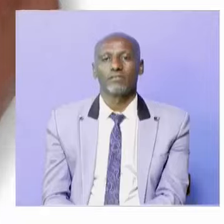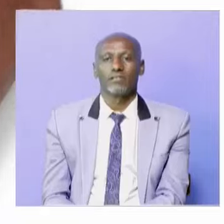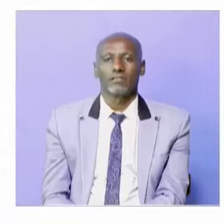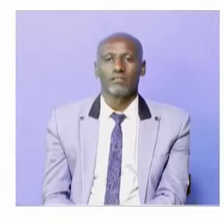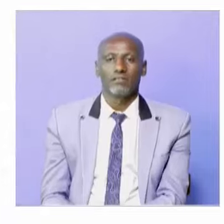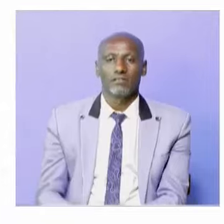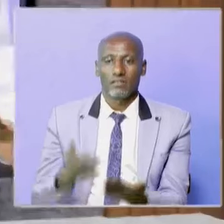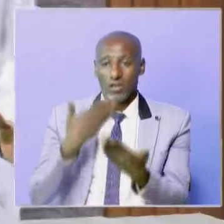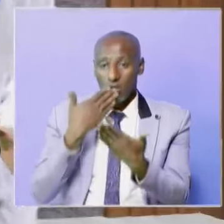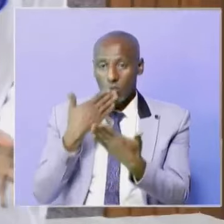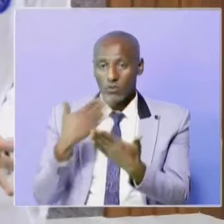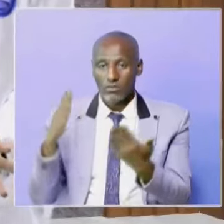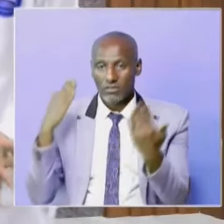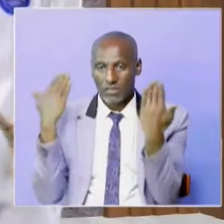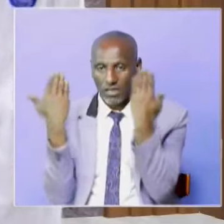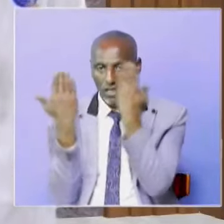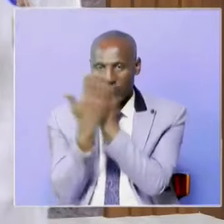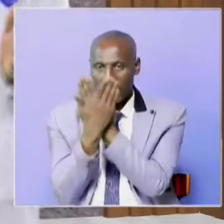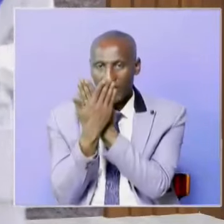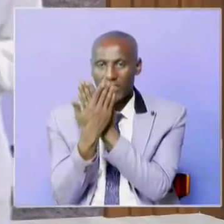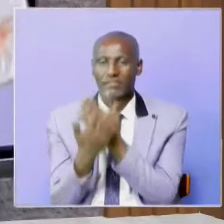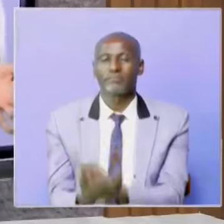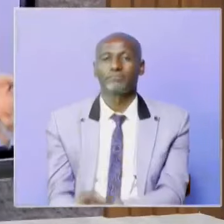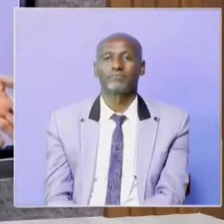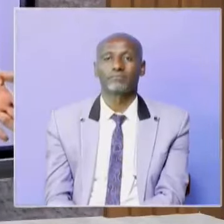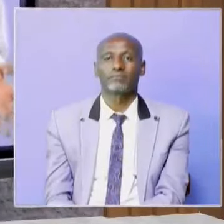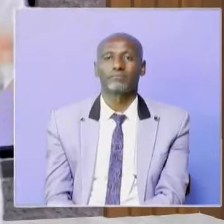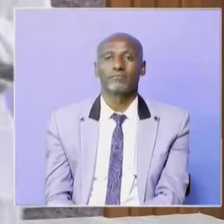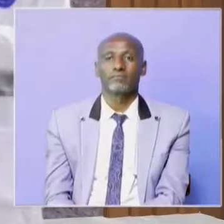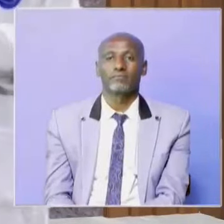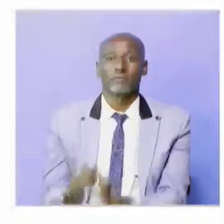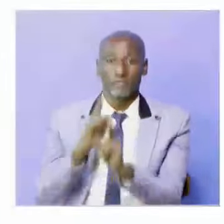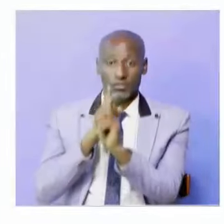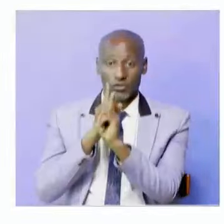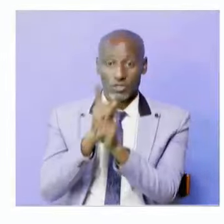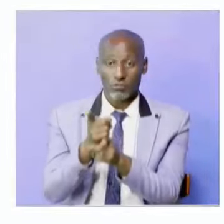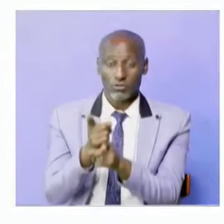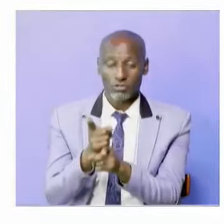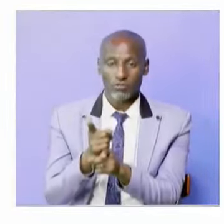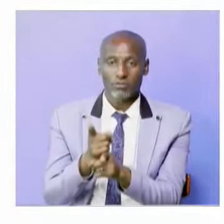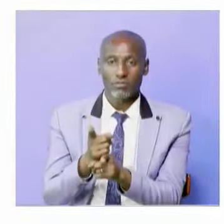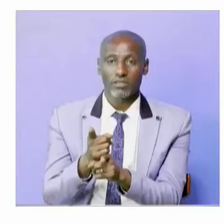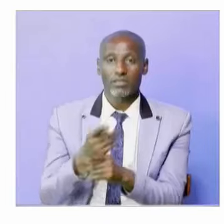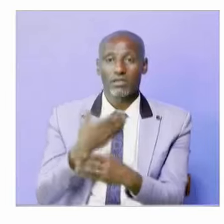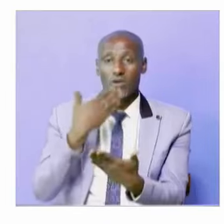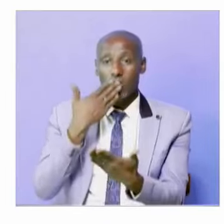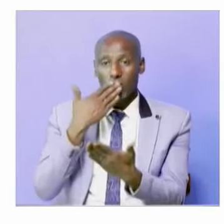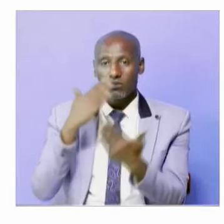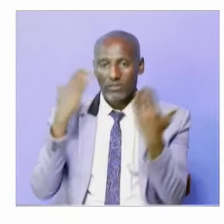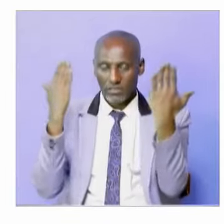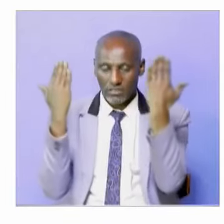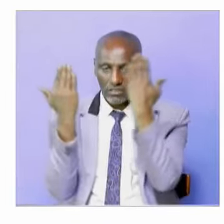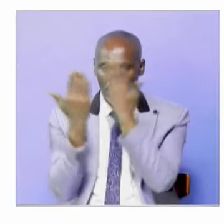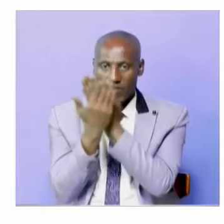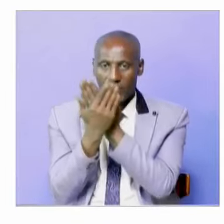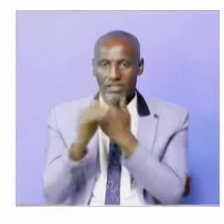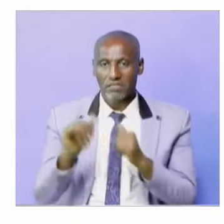What about good evening? If someone says good evening, you have also say what? Good evening as it